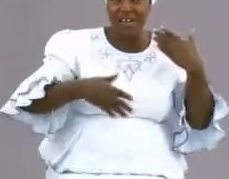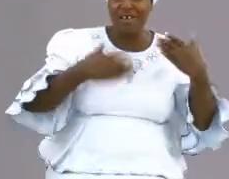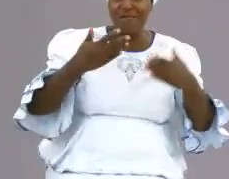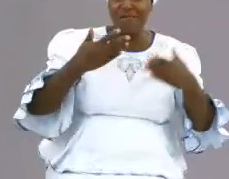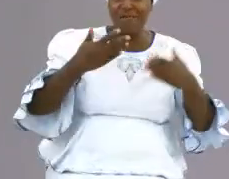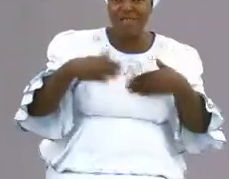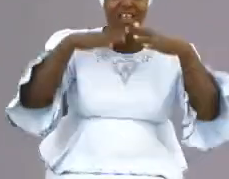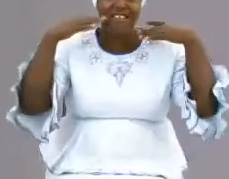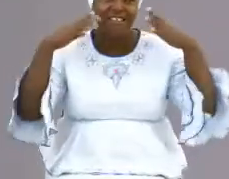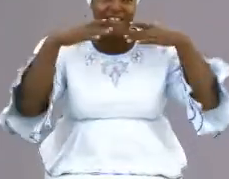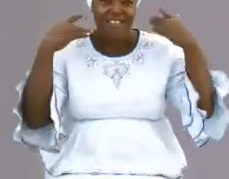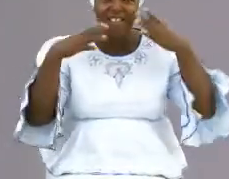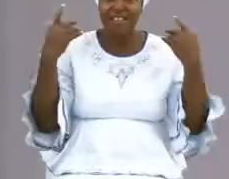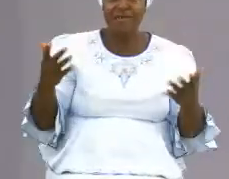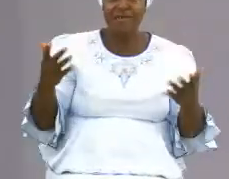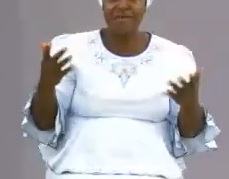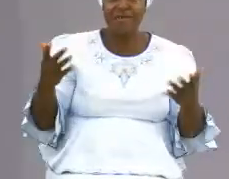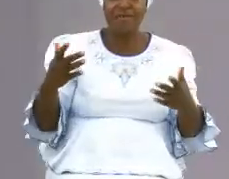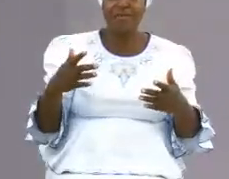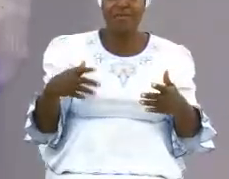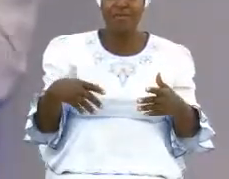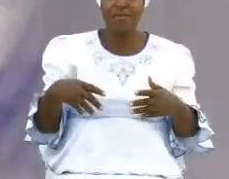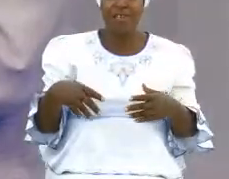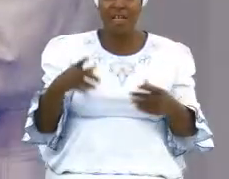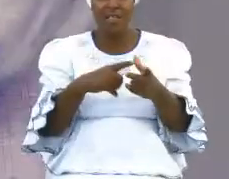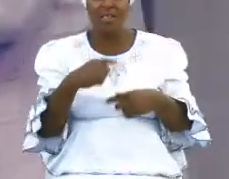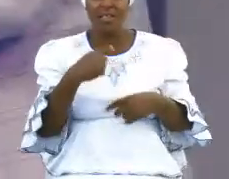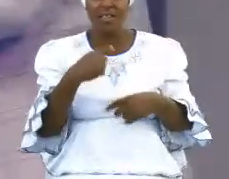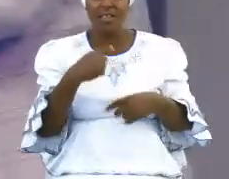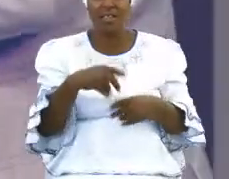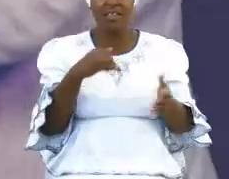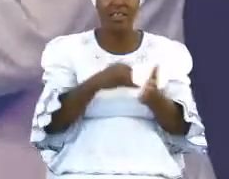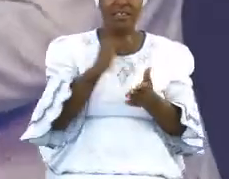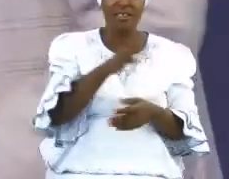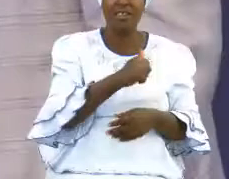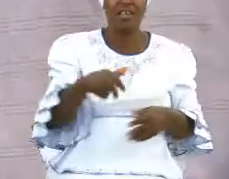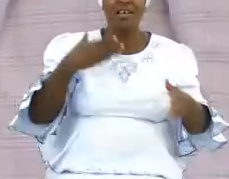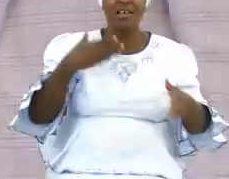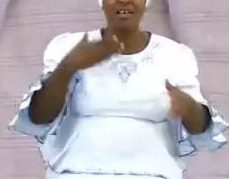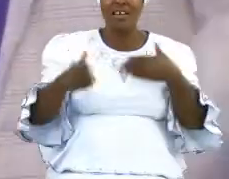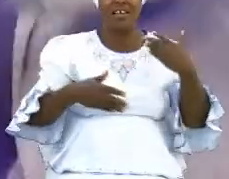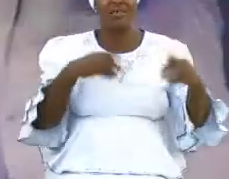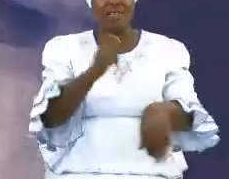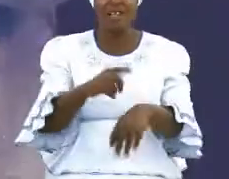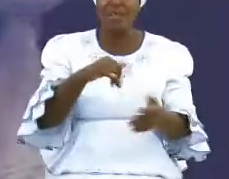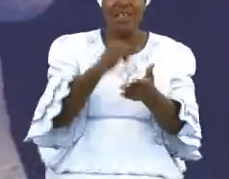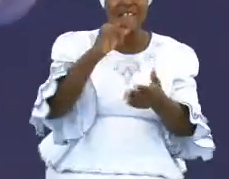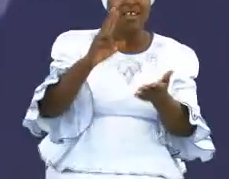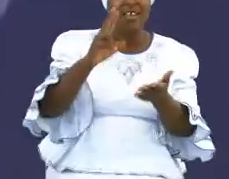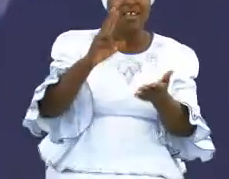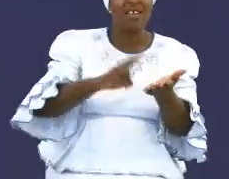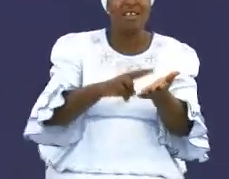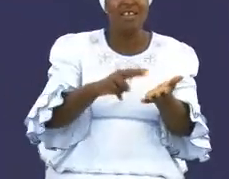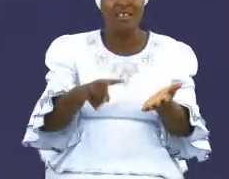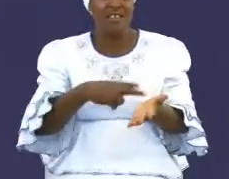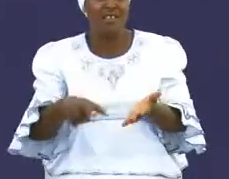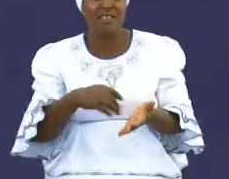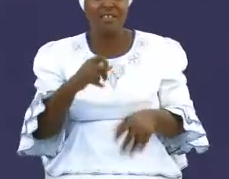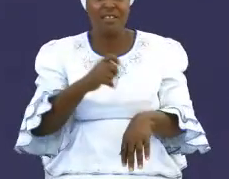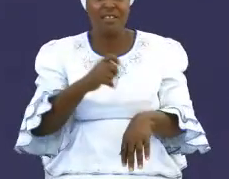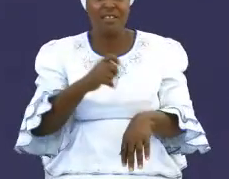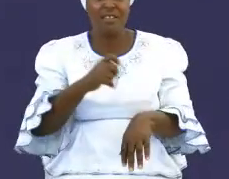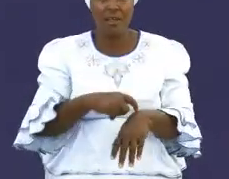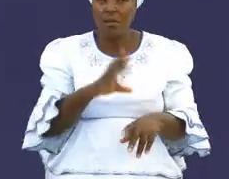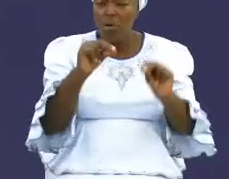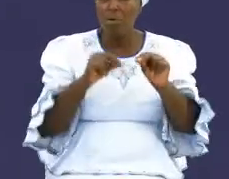is motivational time, is happy time, is dancing time. No, it's a serious